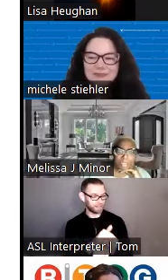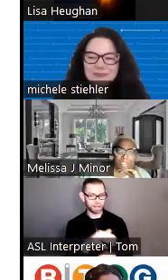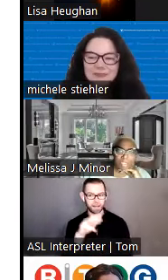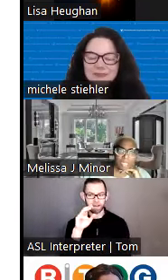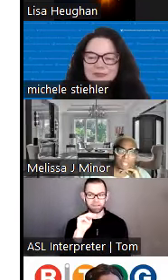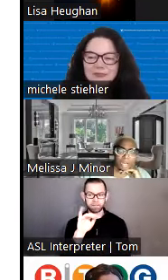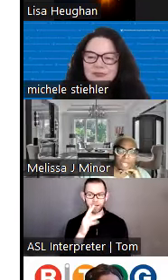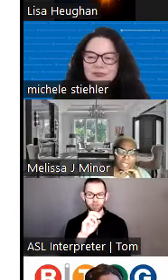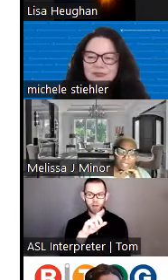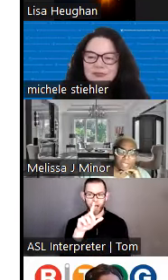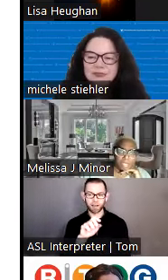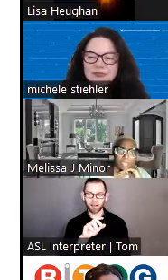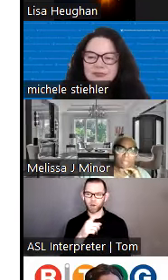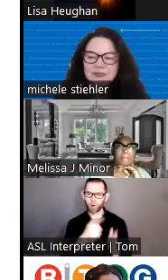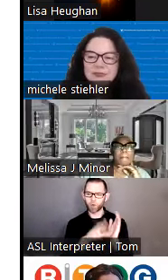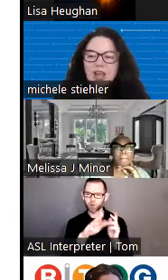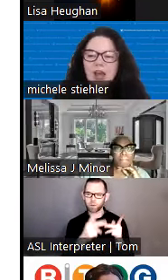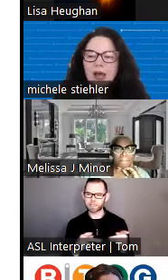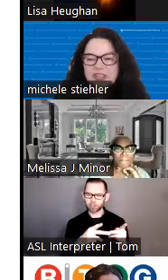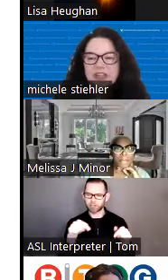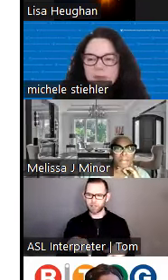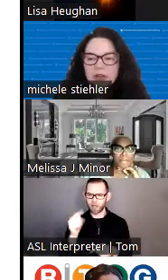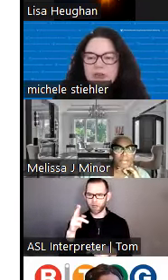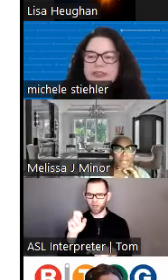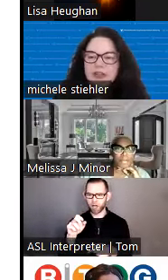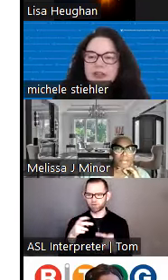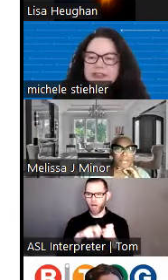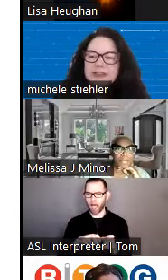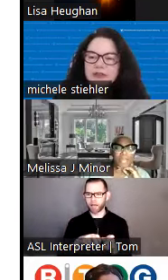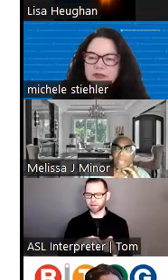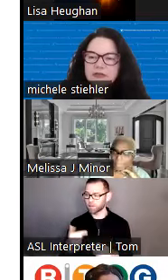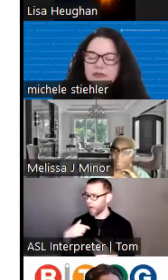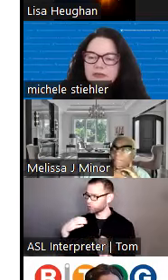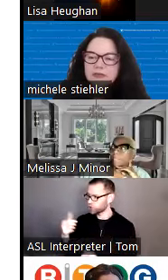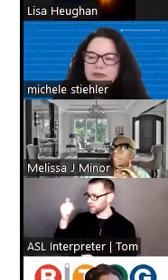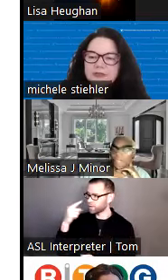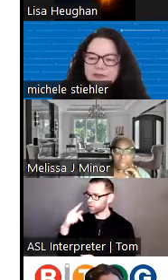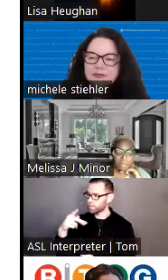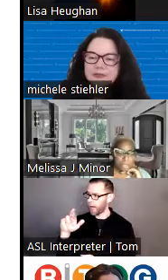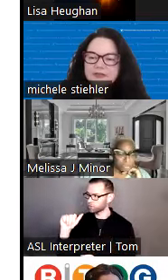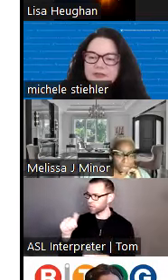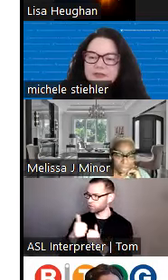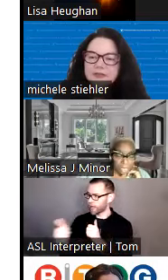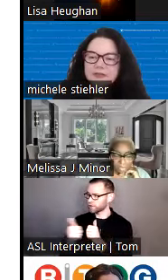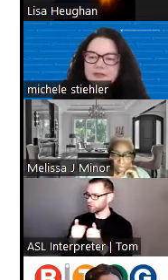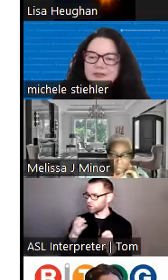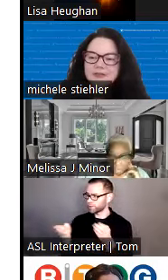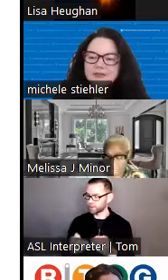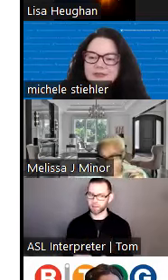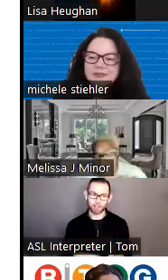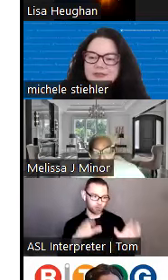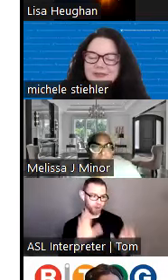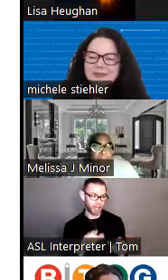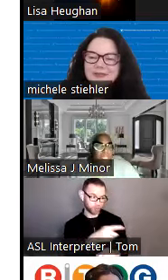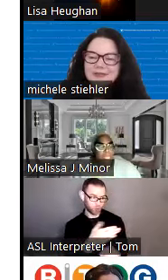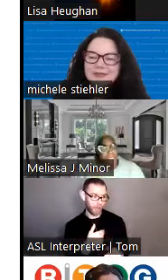actual position at the RIDE or the MBTA? I'm the Chief of Paratransit Services. Excellent. So that means you get a lot of